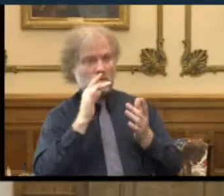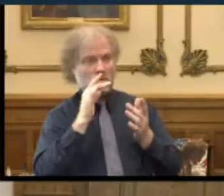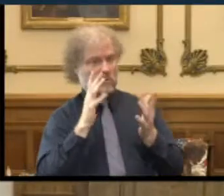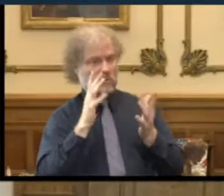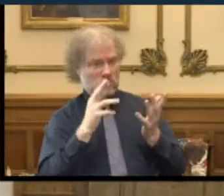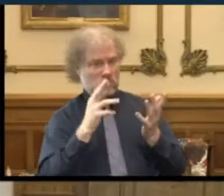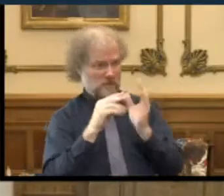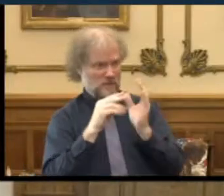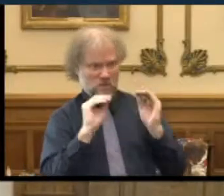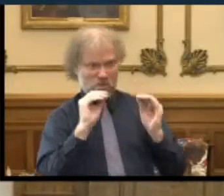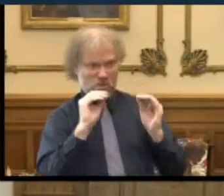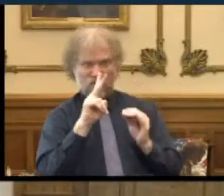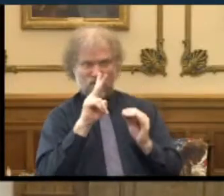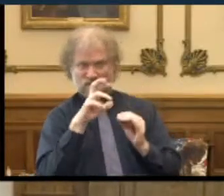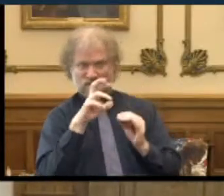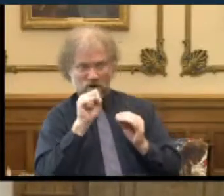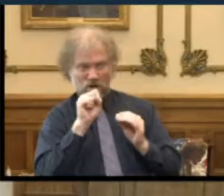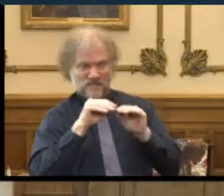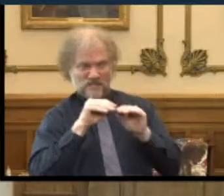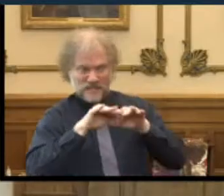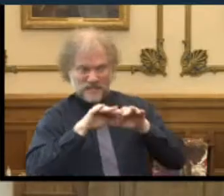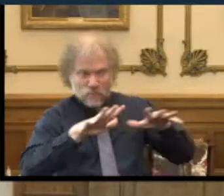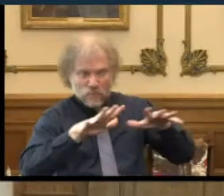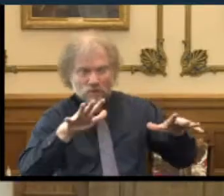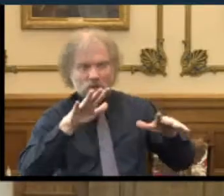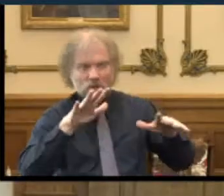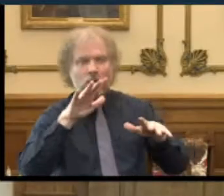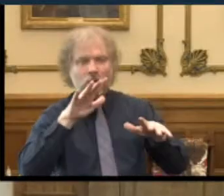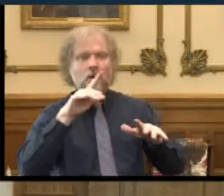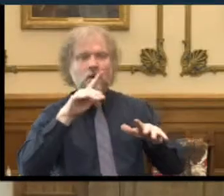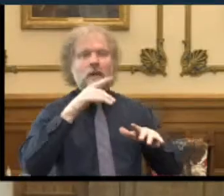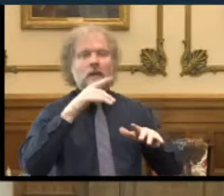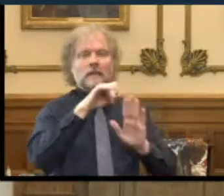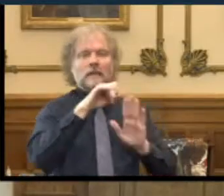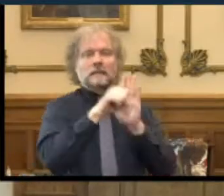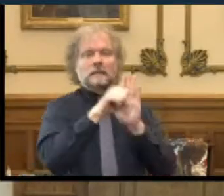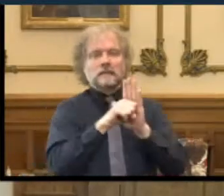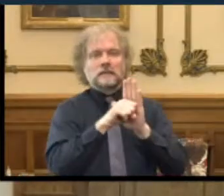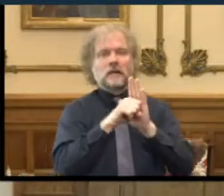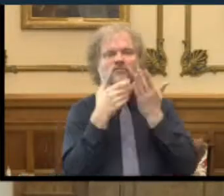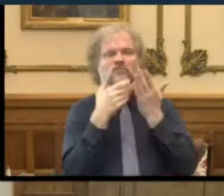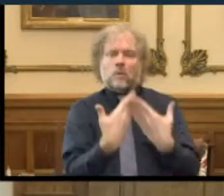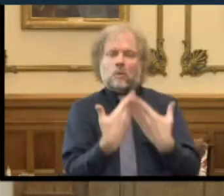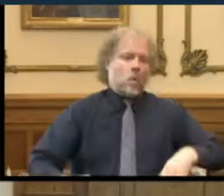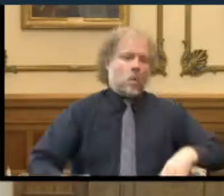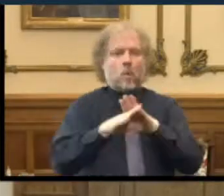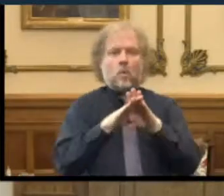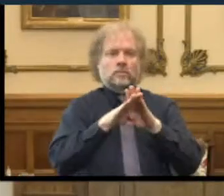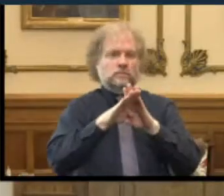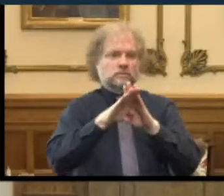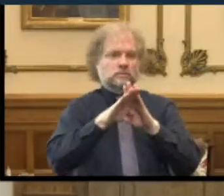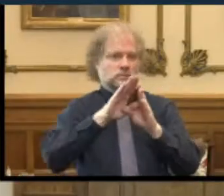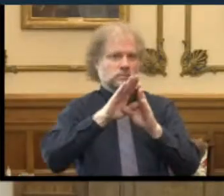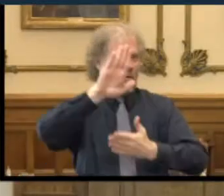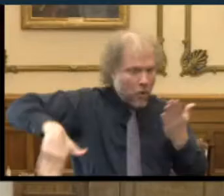of virus spread in which the state is recommending closure of all in-person